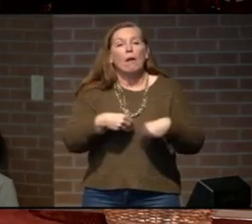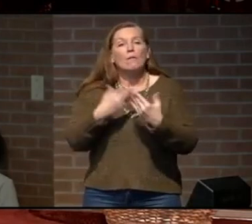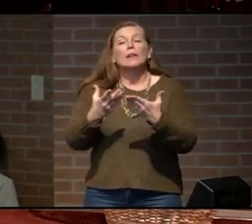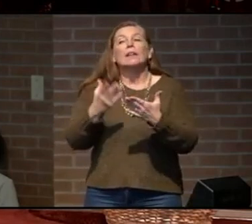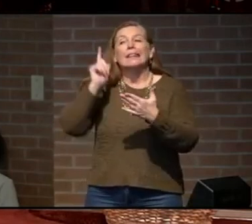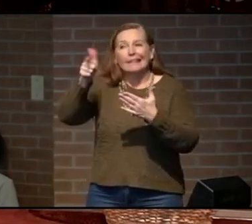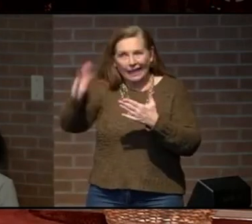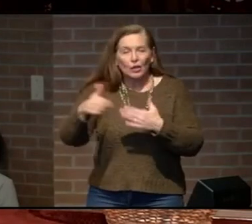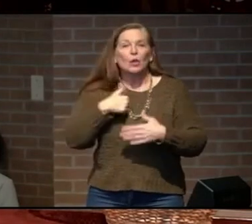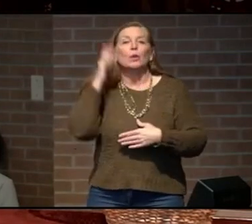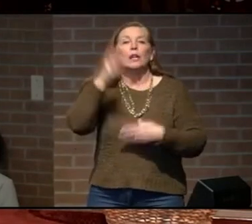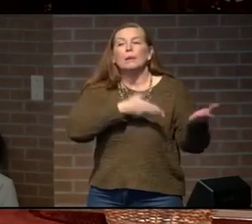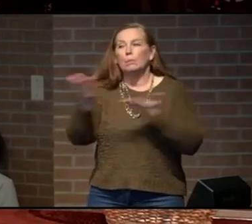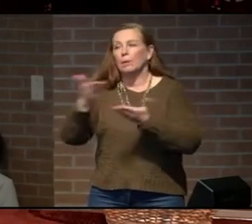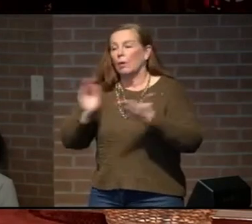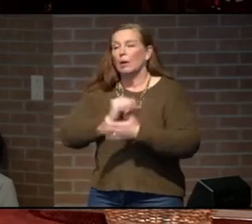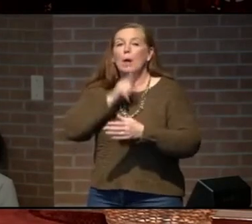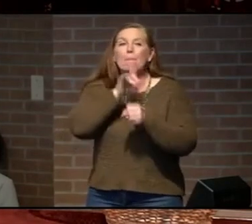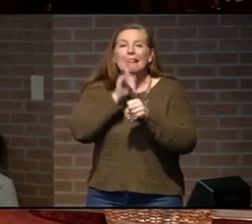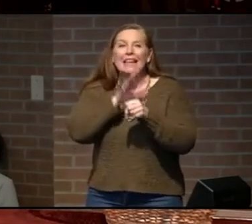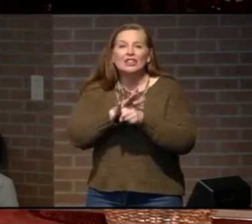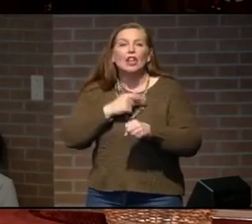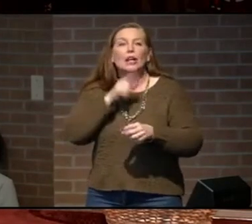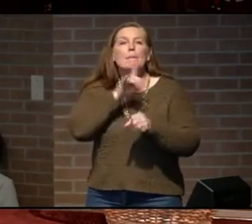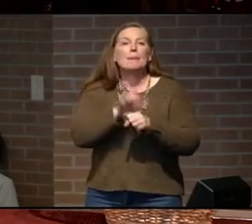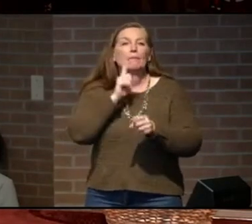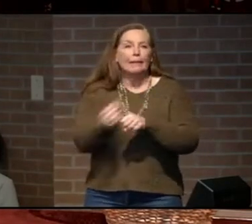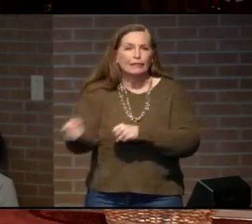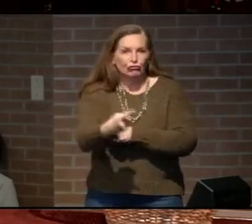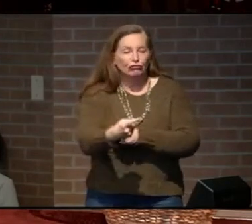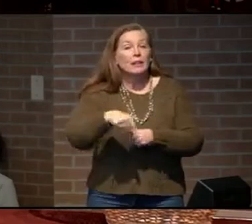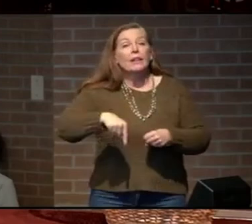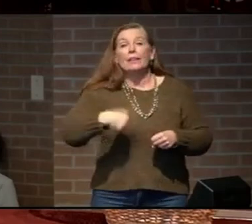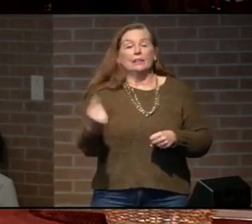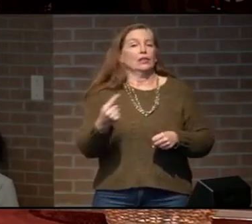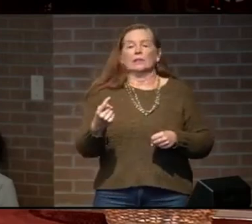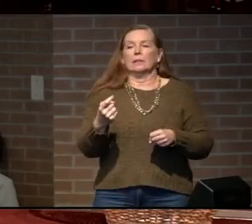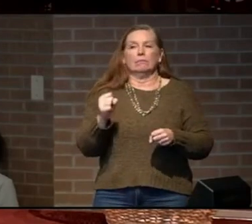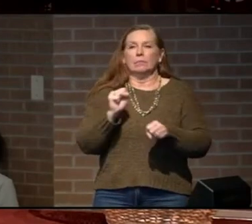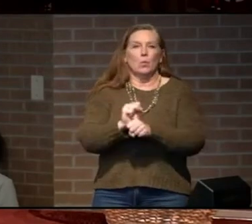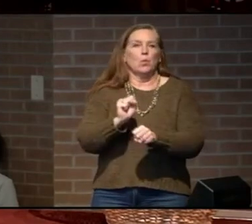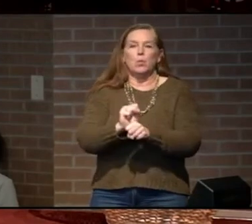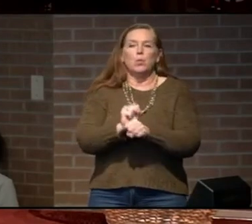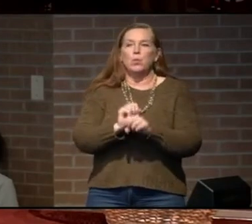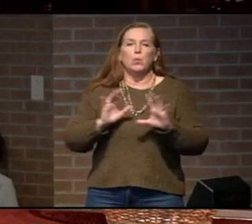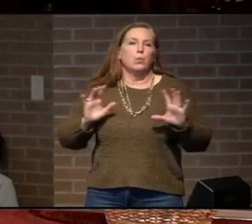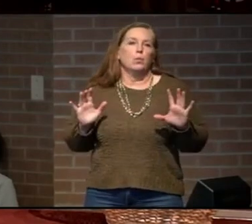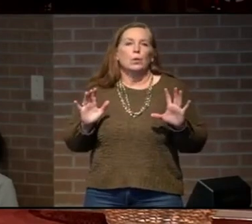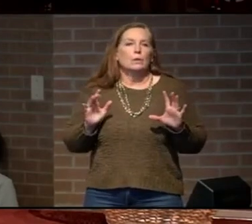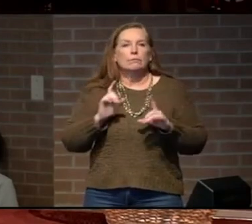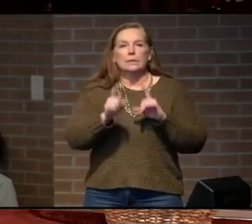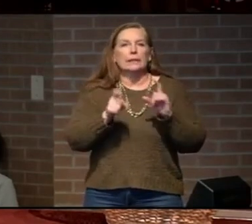bring forward our pledges, our commitments for the coming year. This is just the work. This is just the giving that